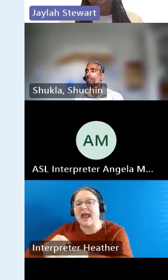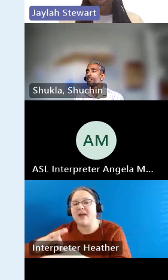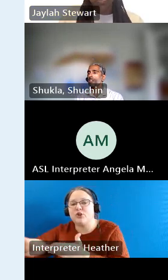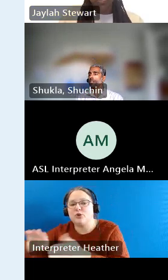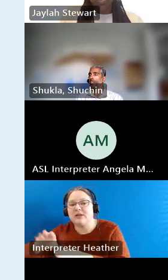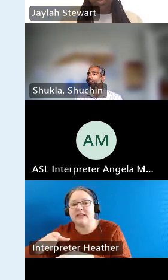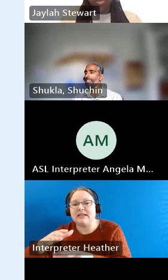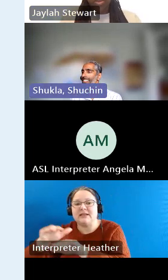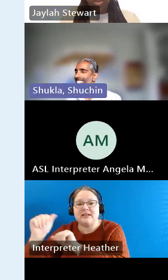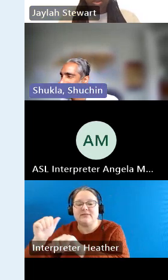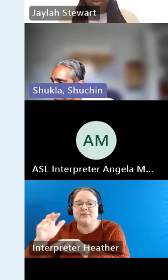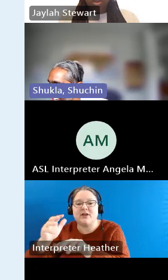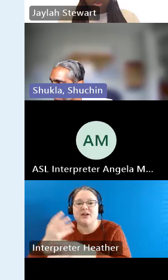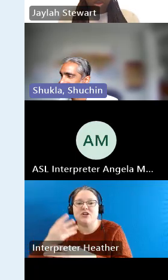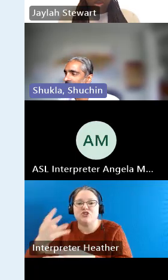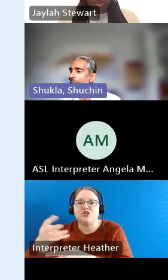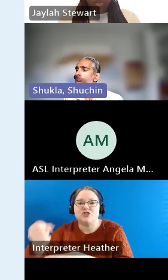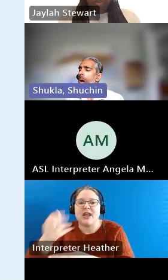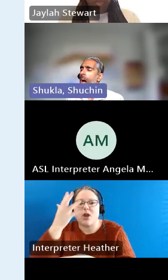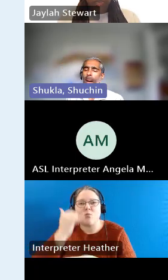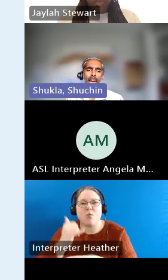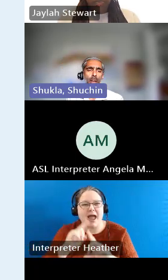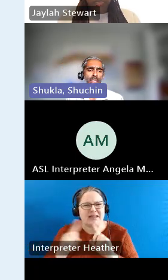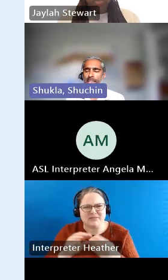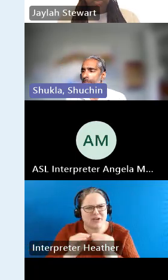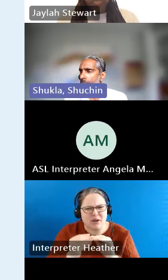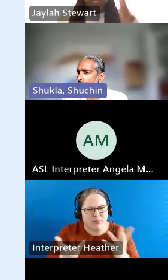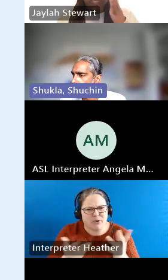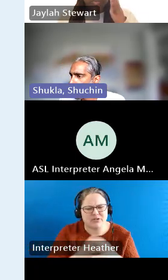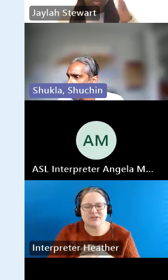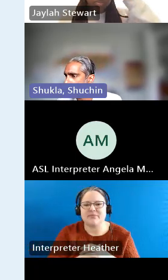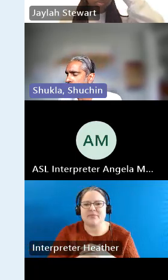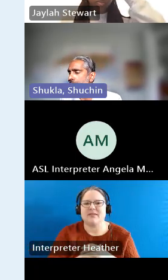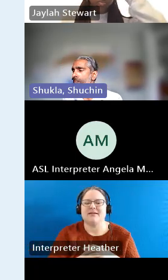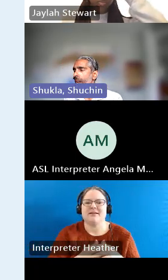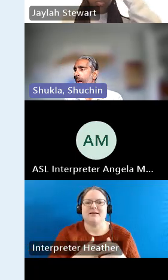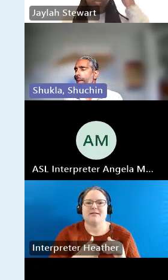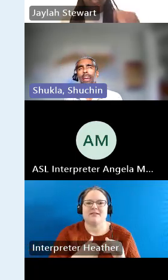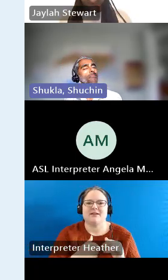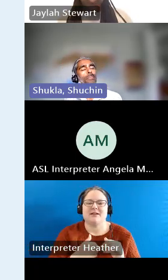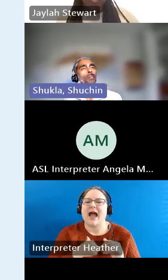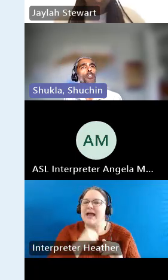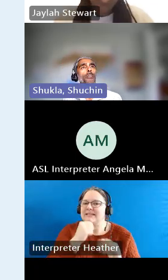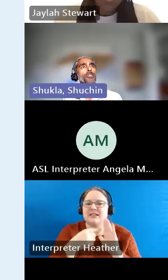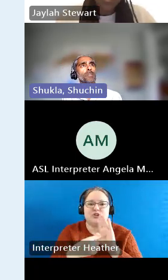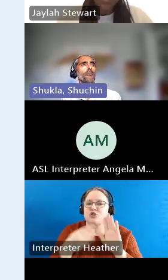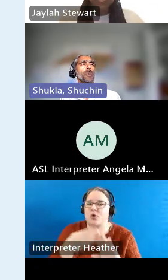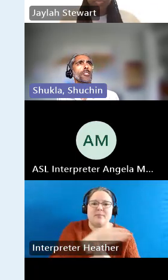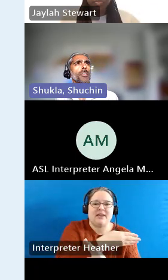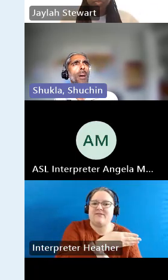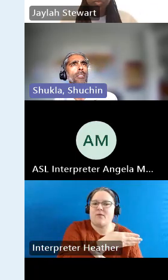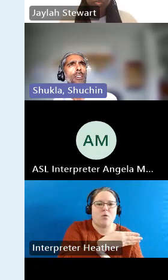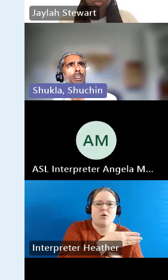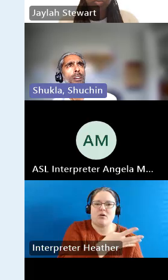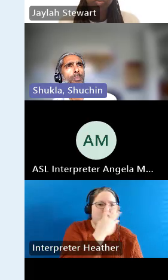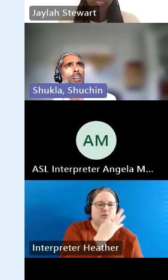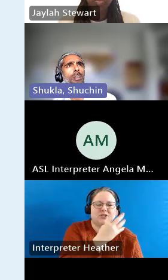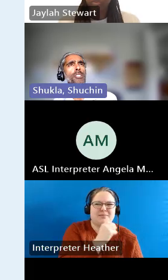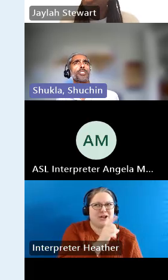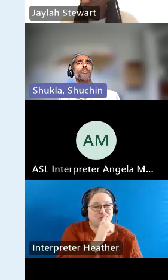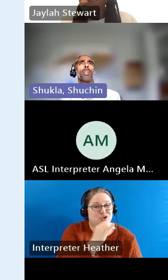jail? Great, and nice to see you, Jason. So I don't think I displayed before incarceration, but I don't even know if there's specific research